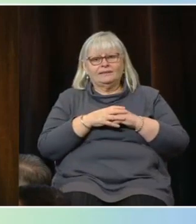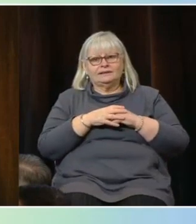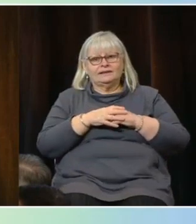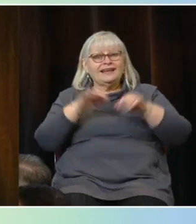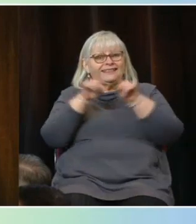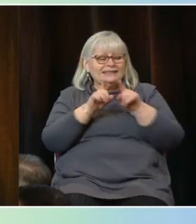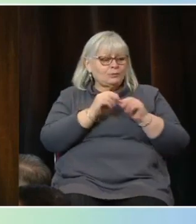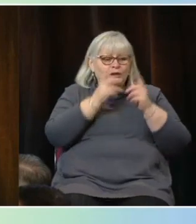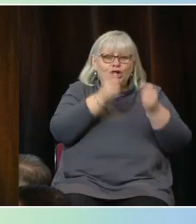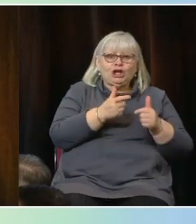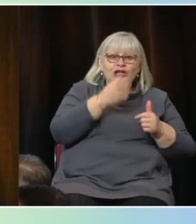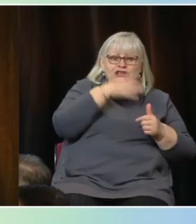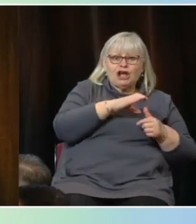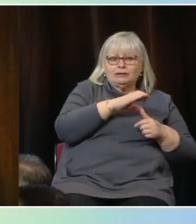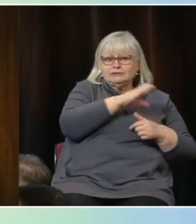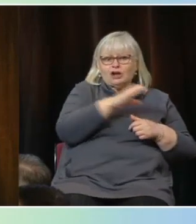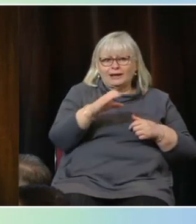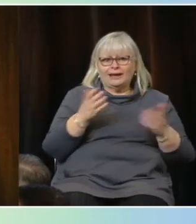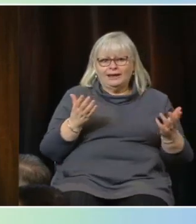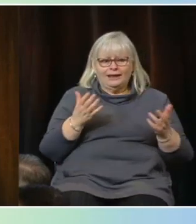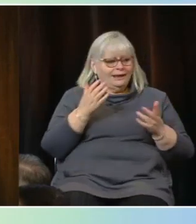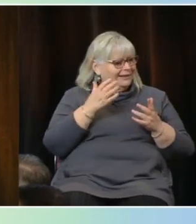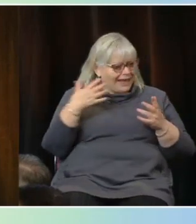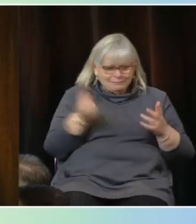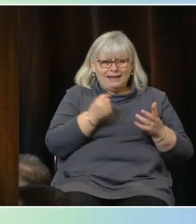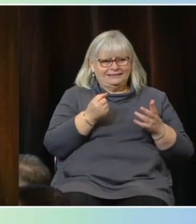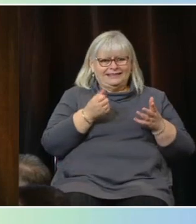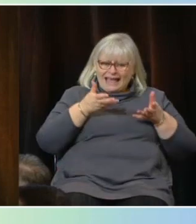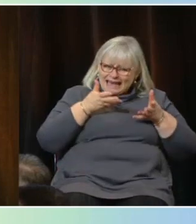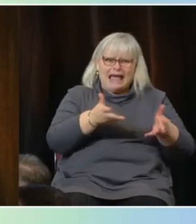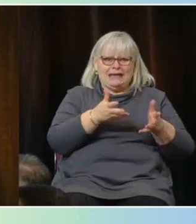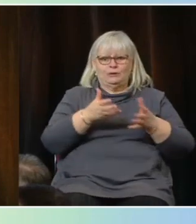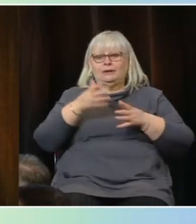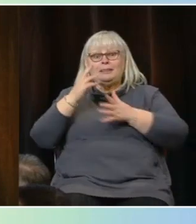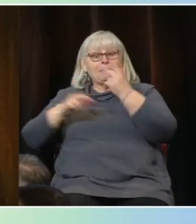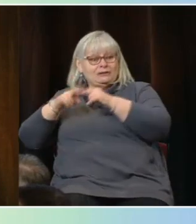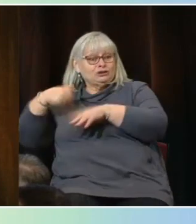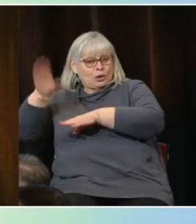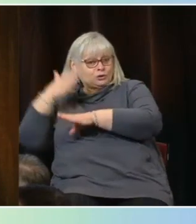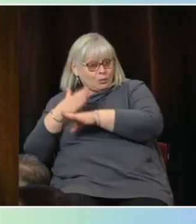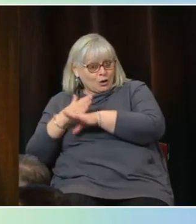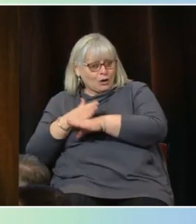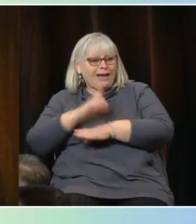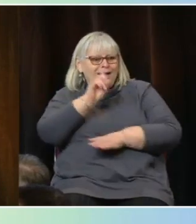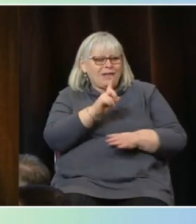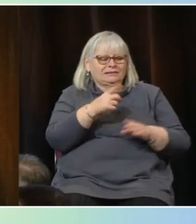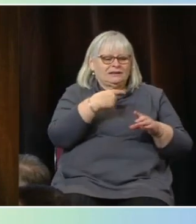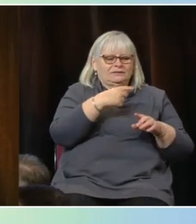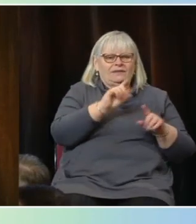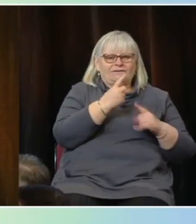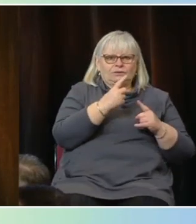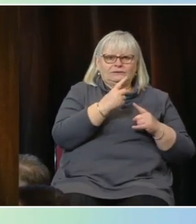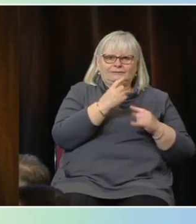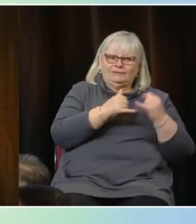true of our early childhood workers who are both critical enablers of Workforce participation and the first and crucial step in the